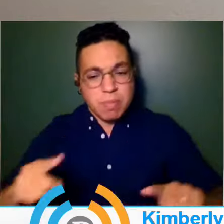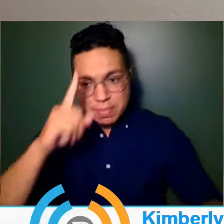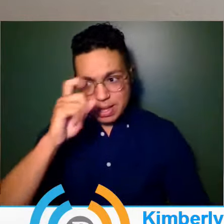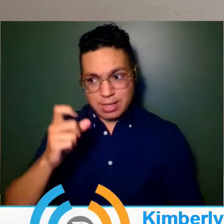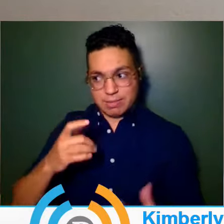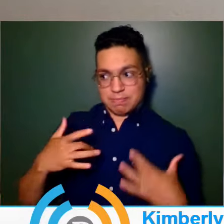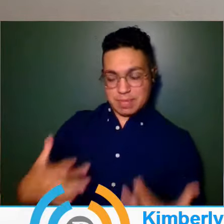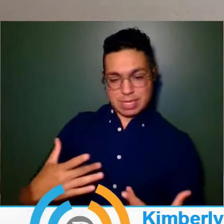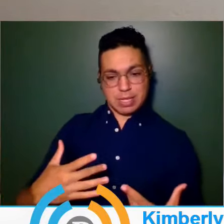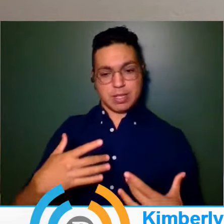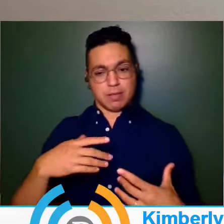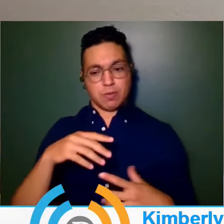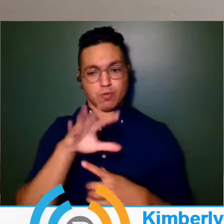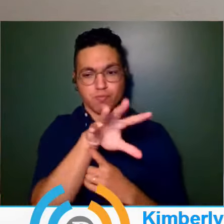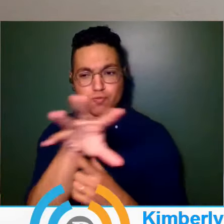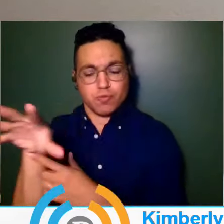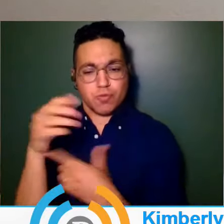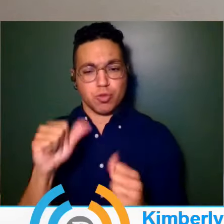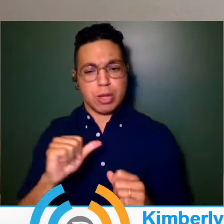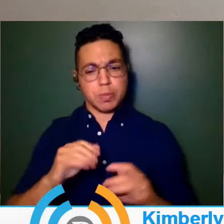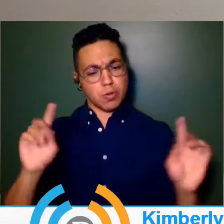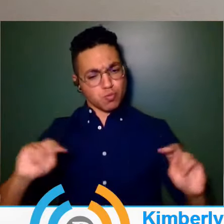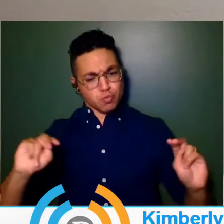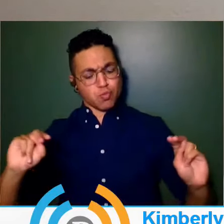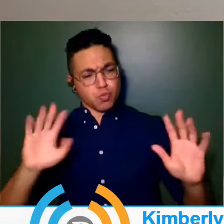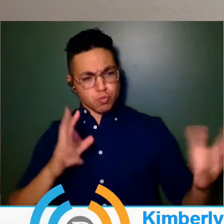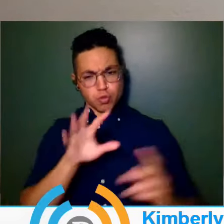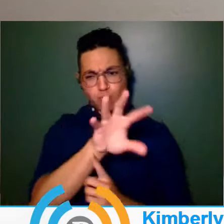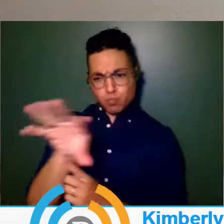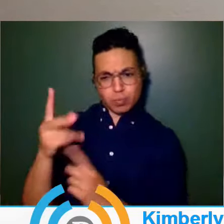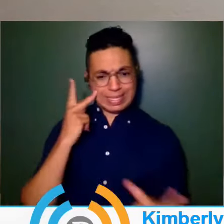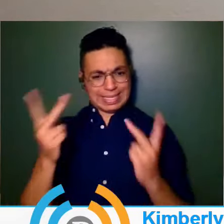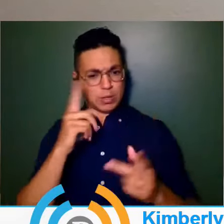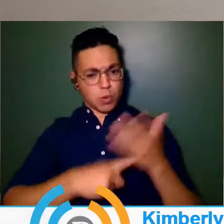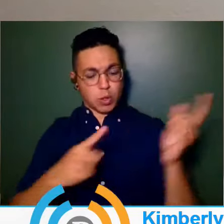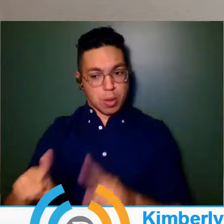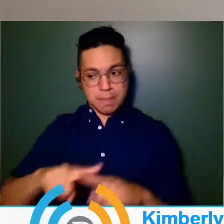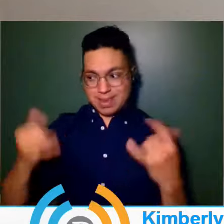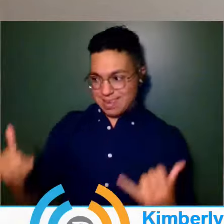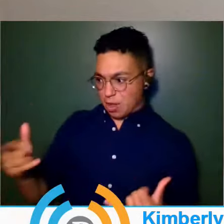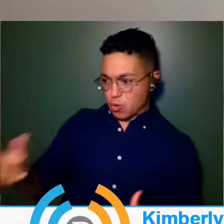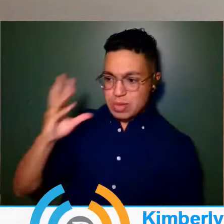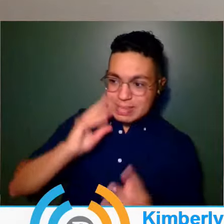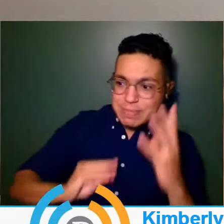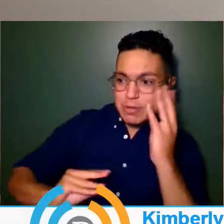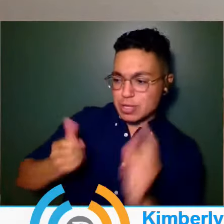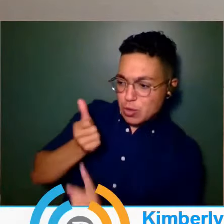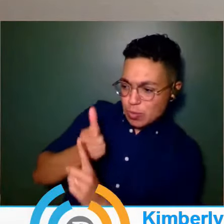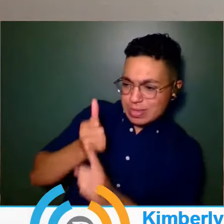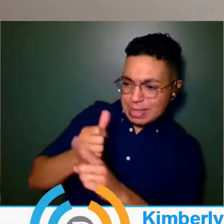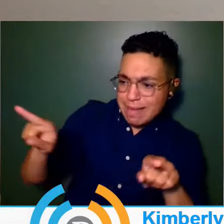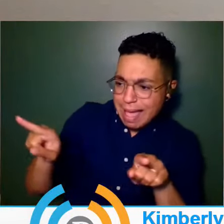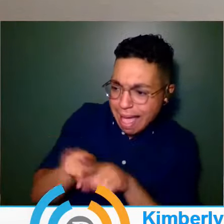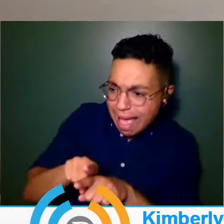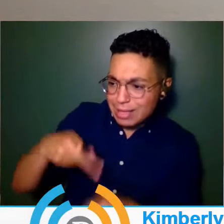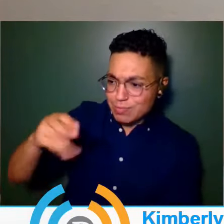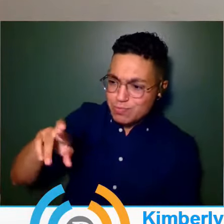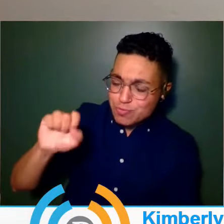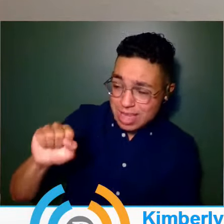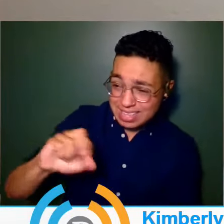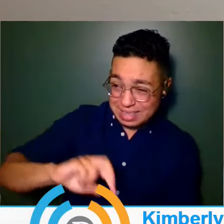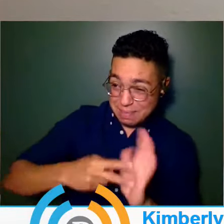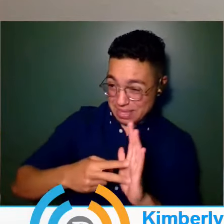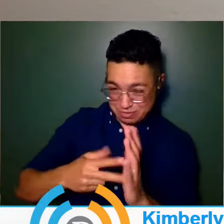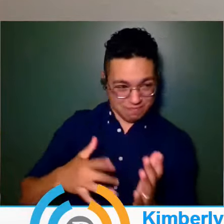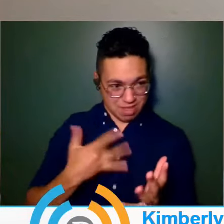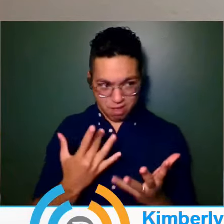on can't help but recognizing that there's some truth to the claims of people who are holding signs and who are marching